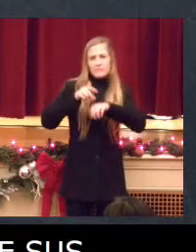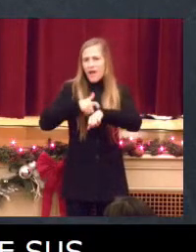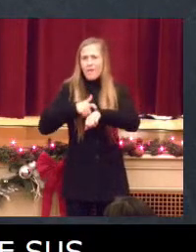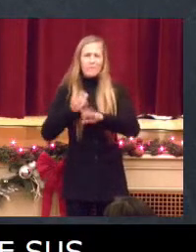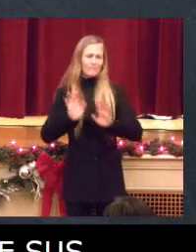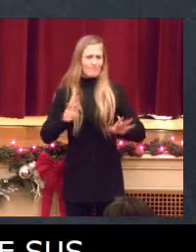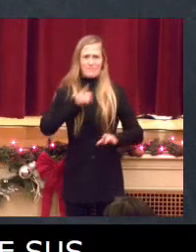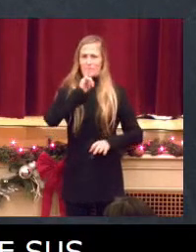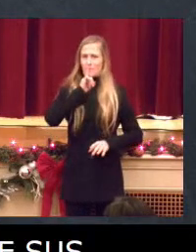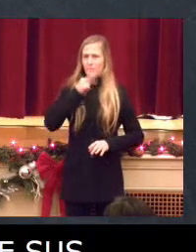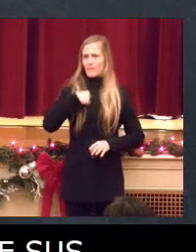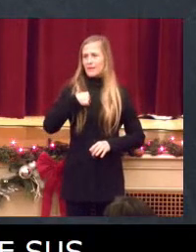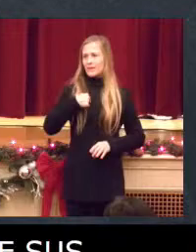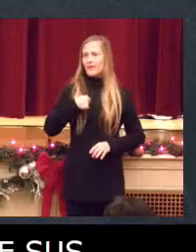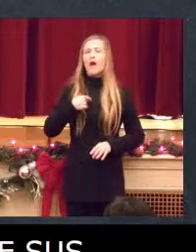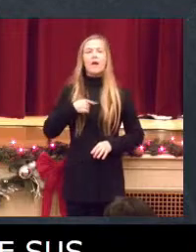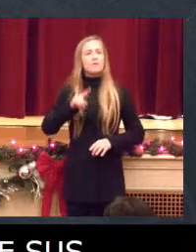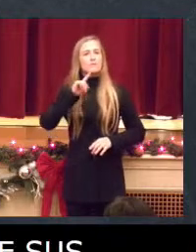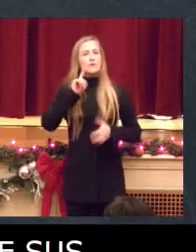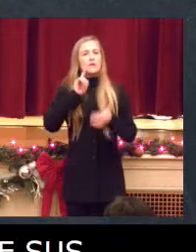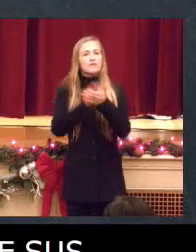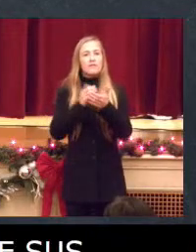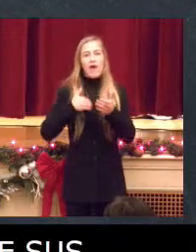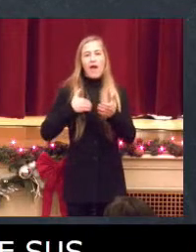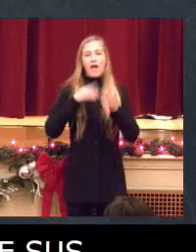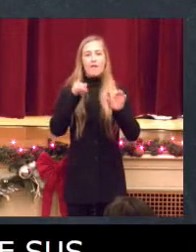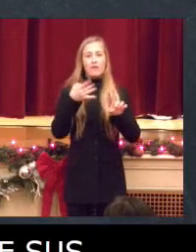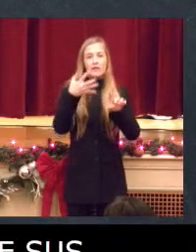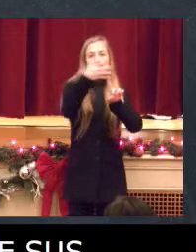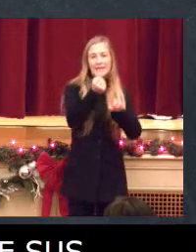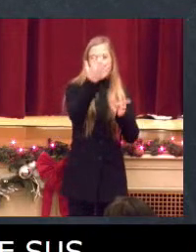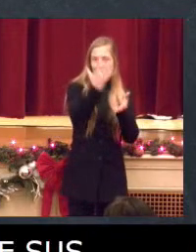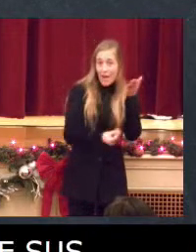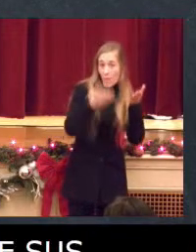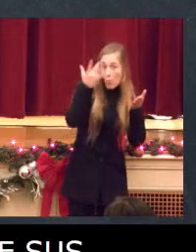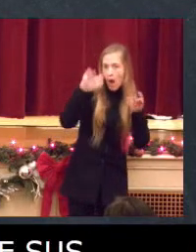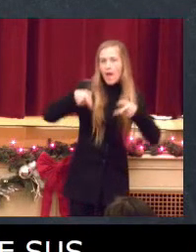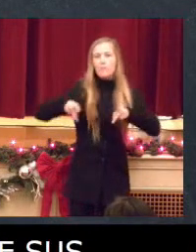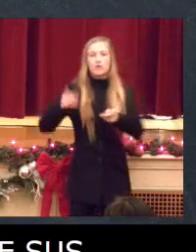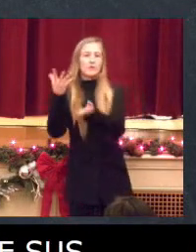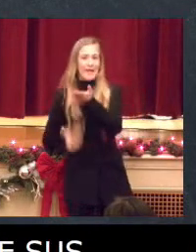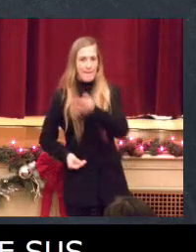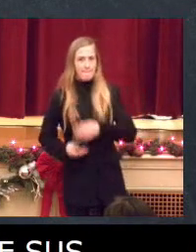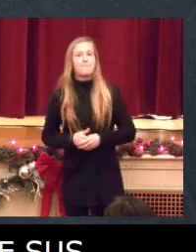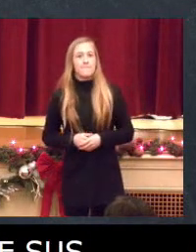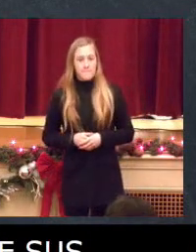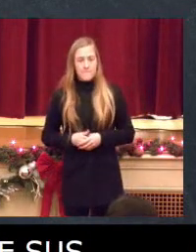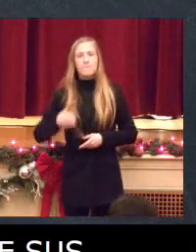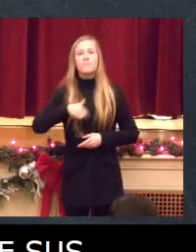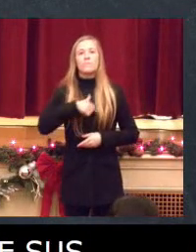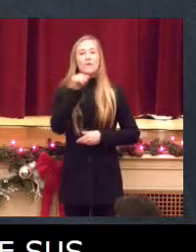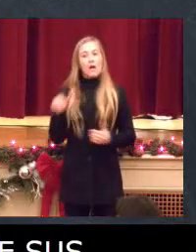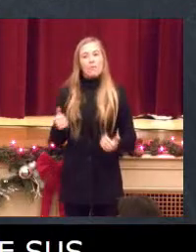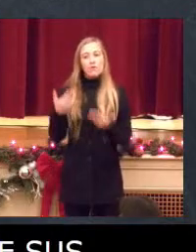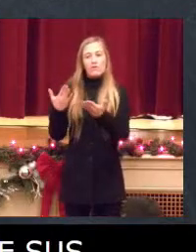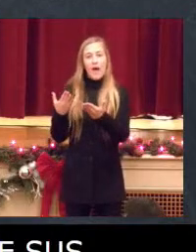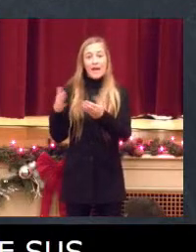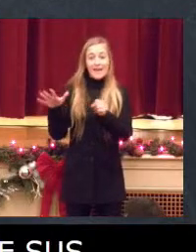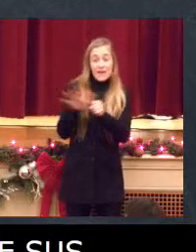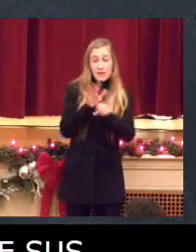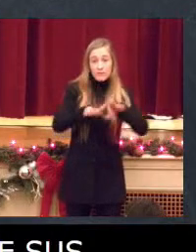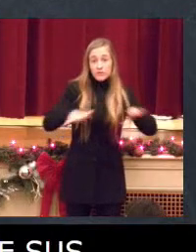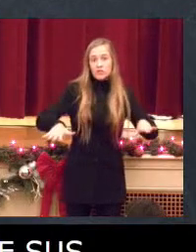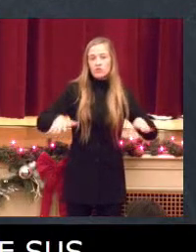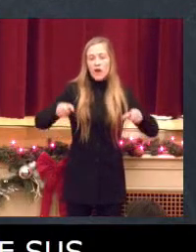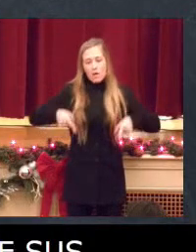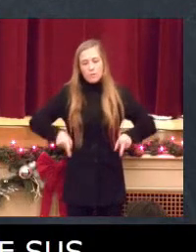I firmly believe that we have an achievement gap because we have an opportunity gap. We haven't given enough kids the opportunity